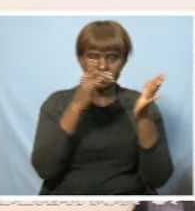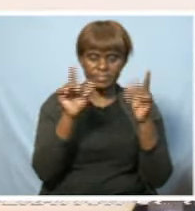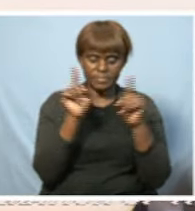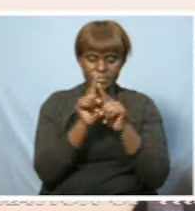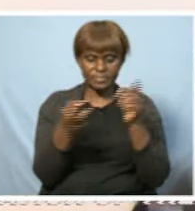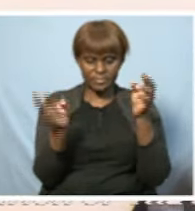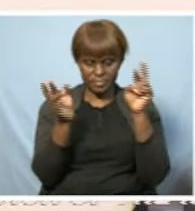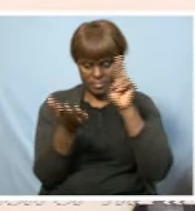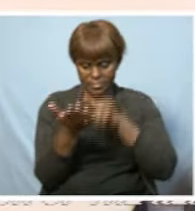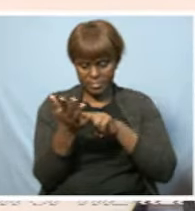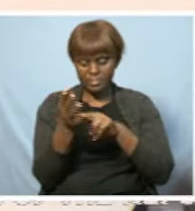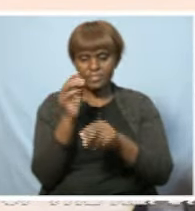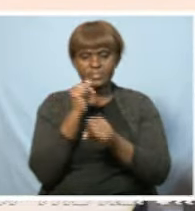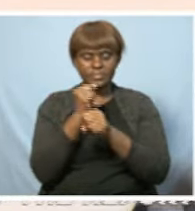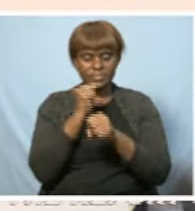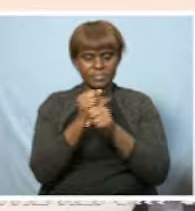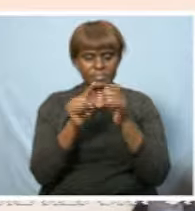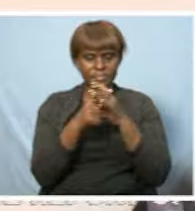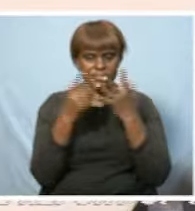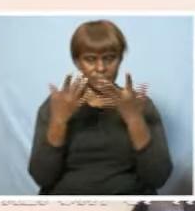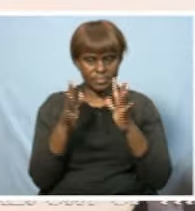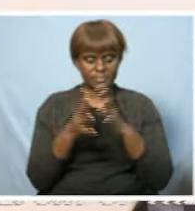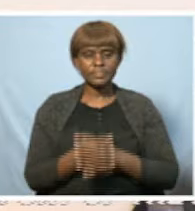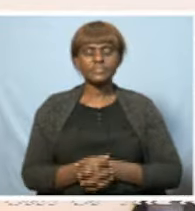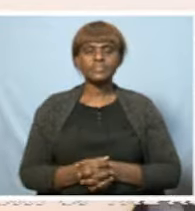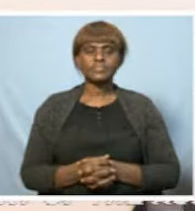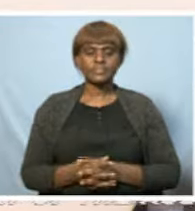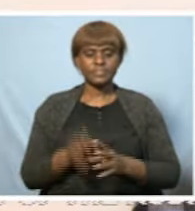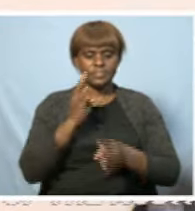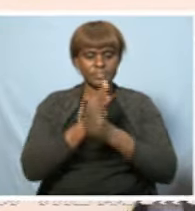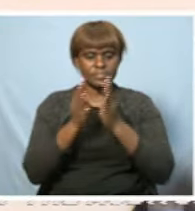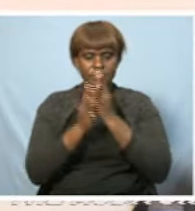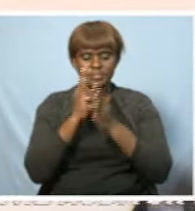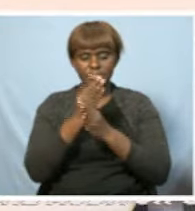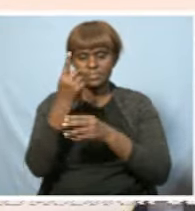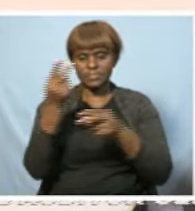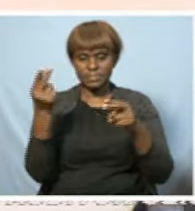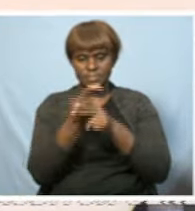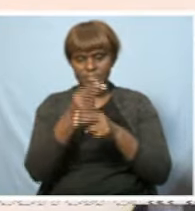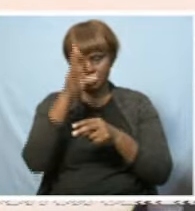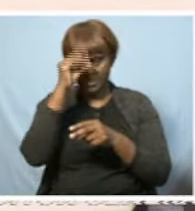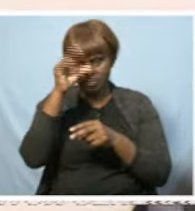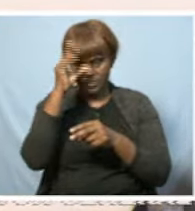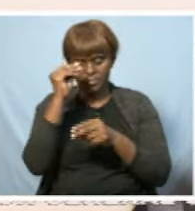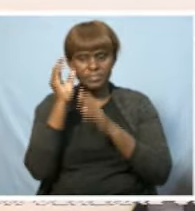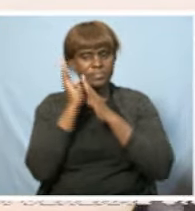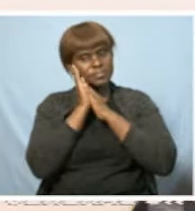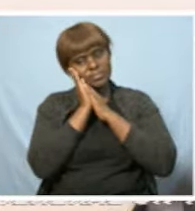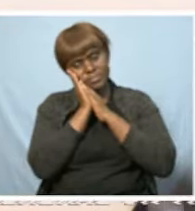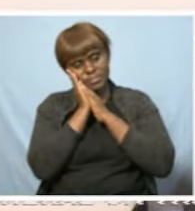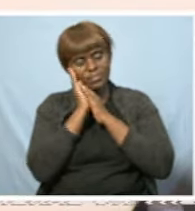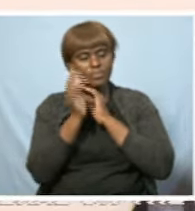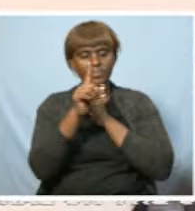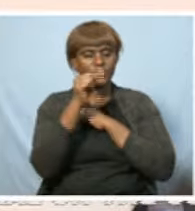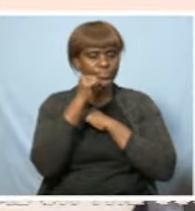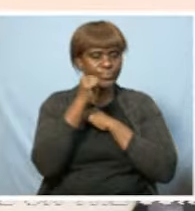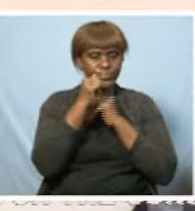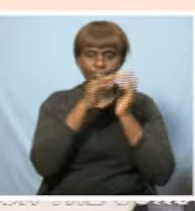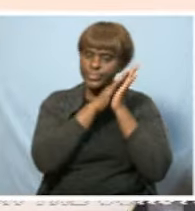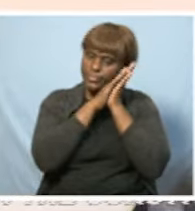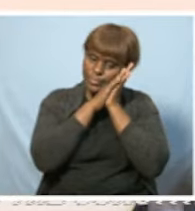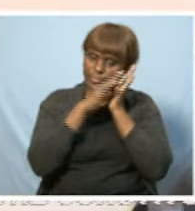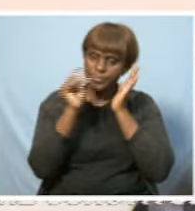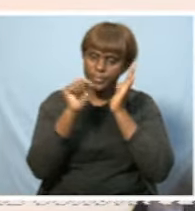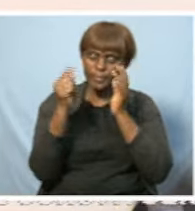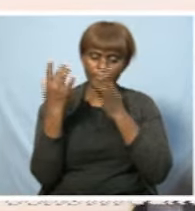retendered. The works have since commenced. Construction of 1 boys dormitory one girls' dormitory ablution block and